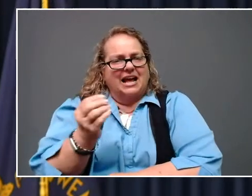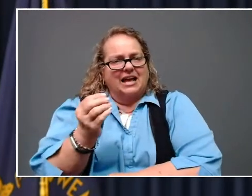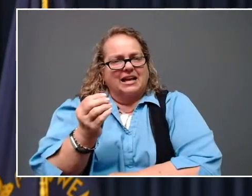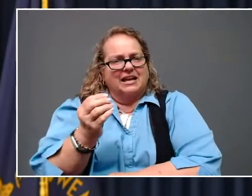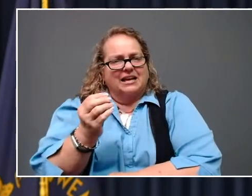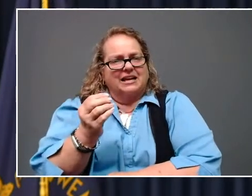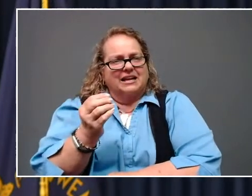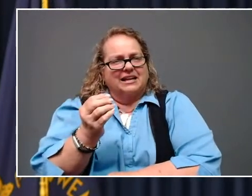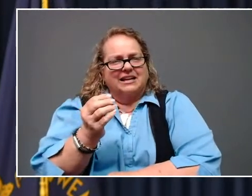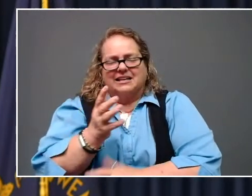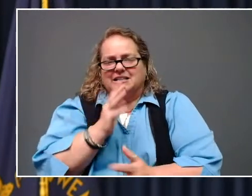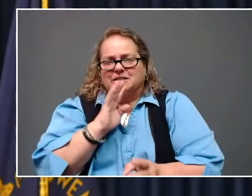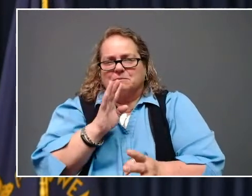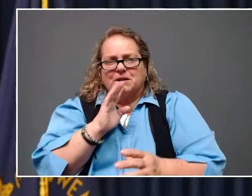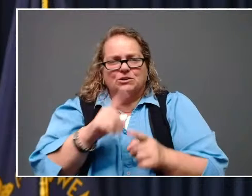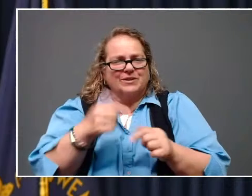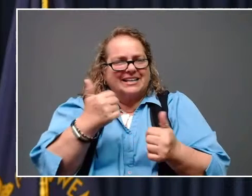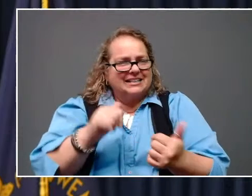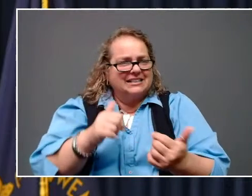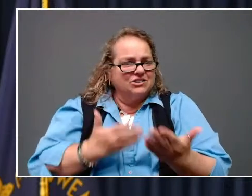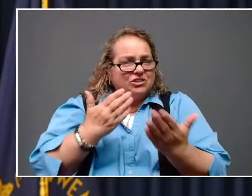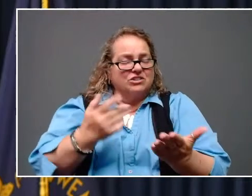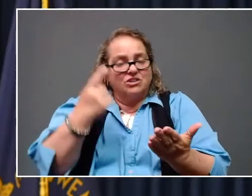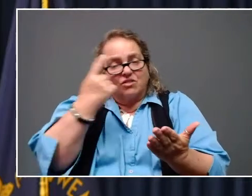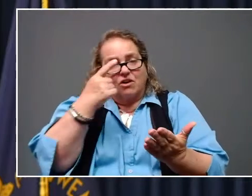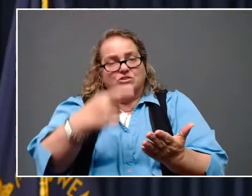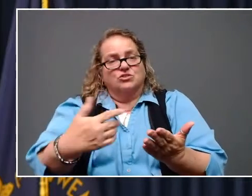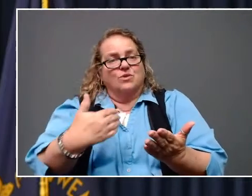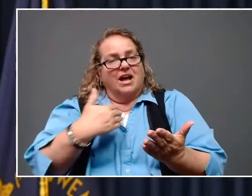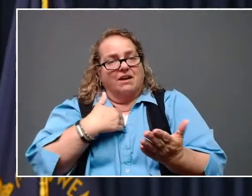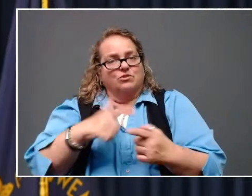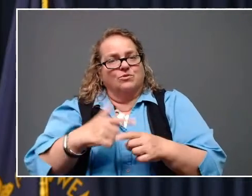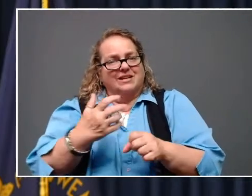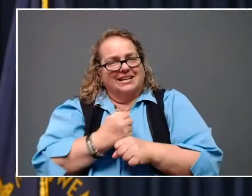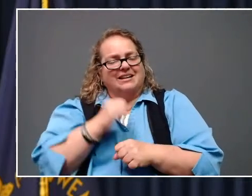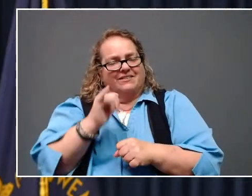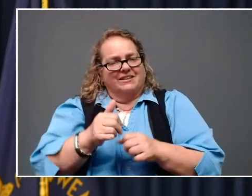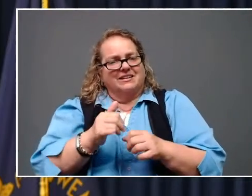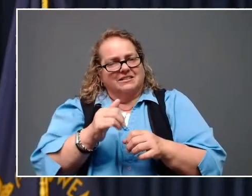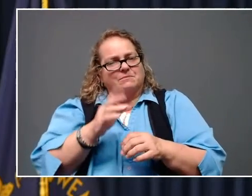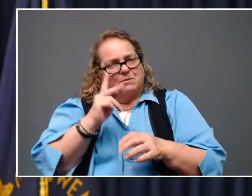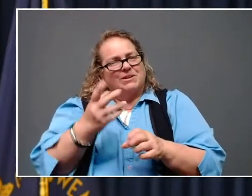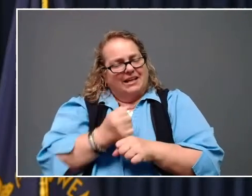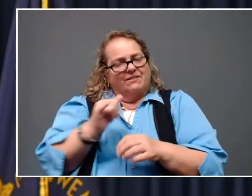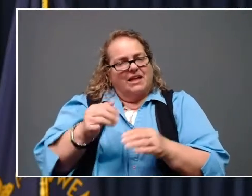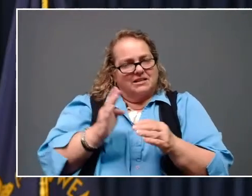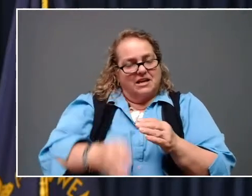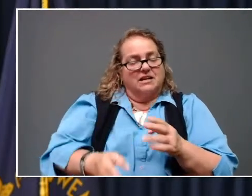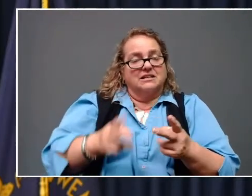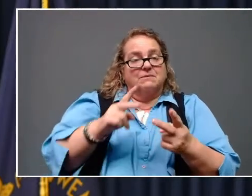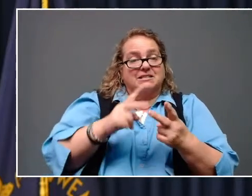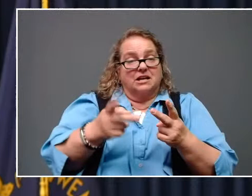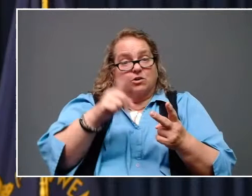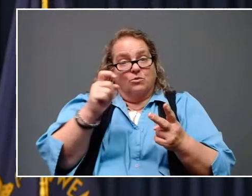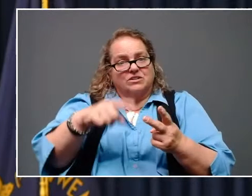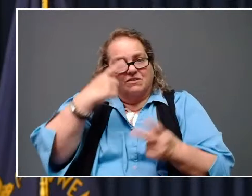any suggestions or thoughts you have to get this done? And then my second question is for the